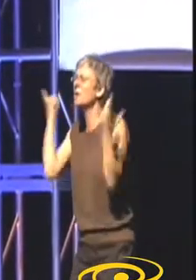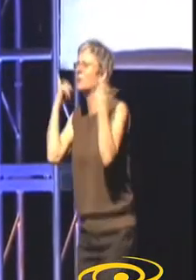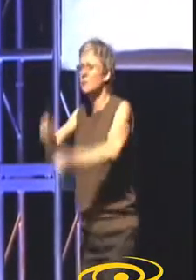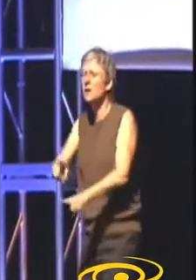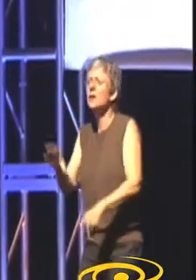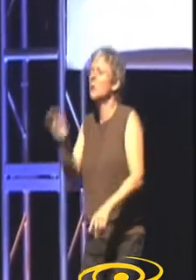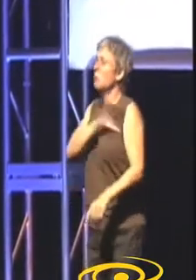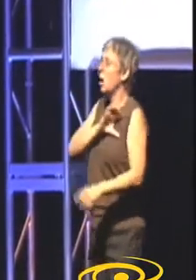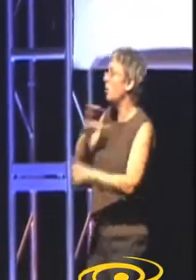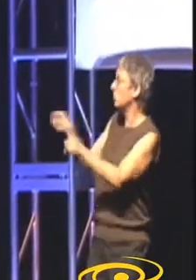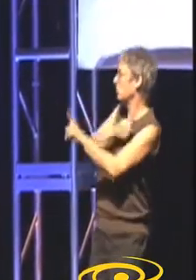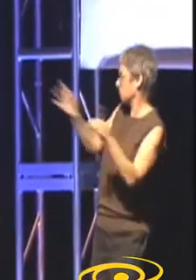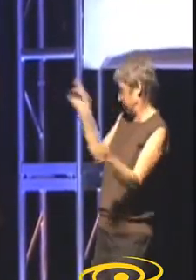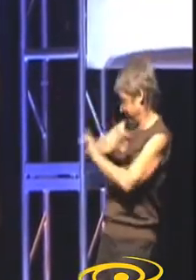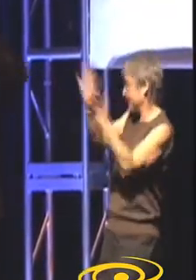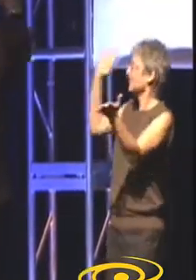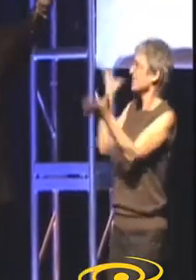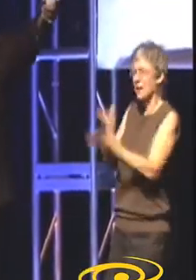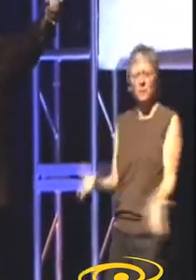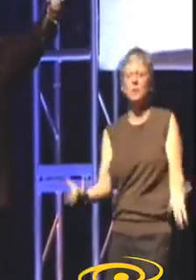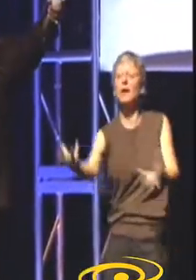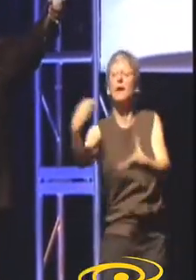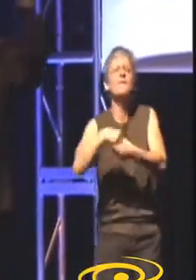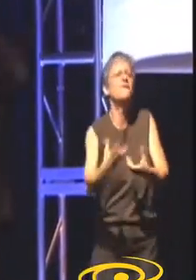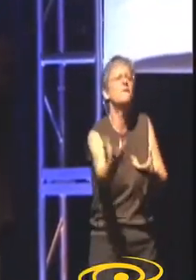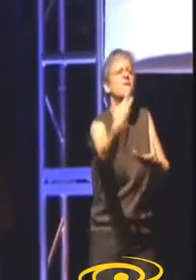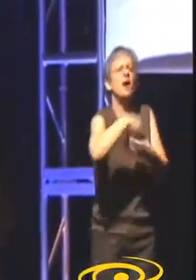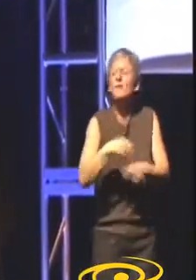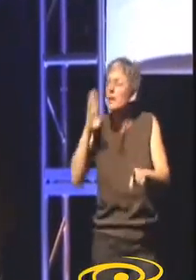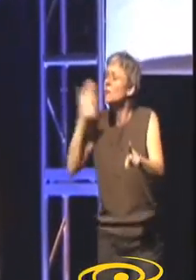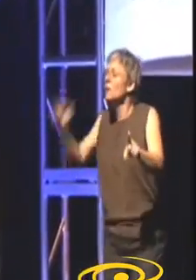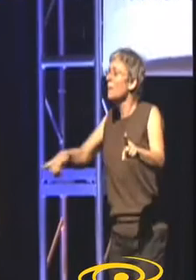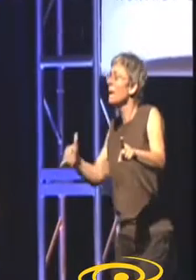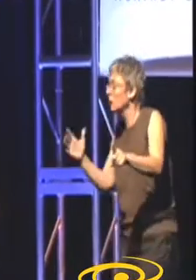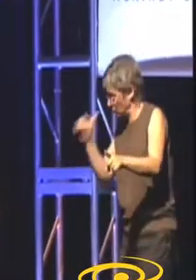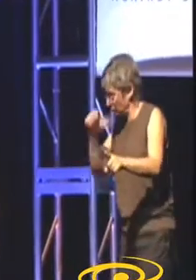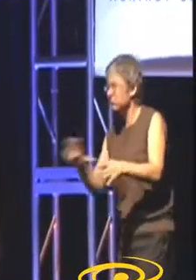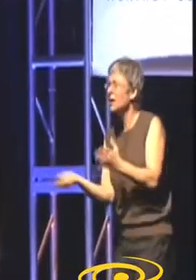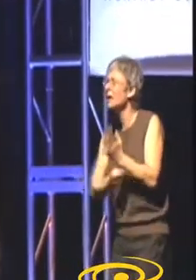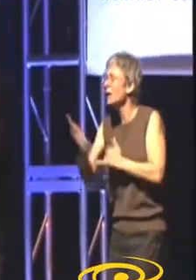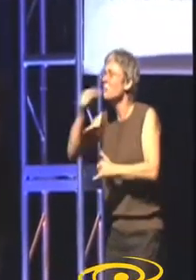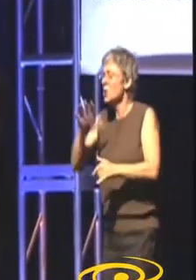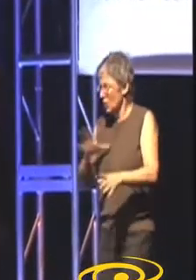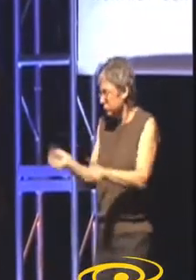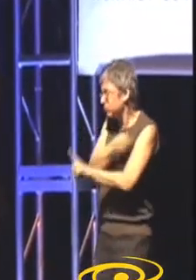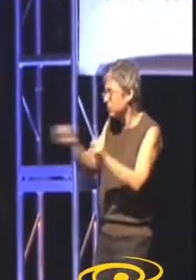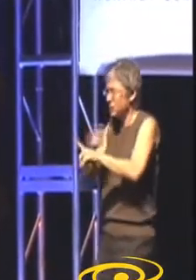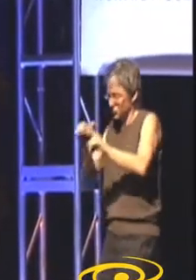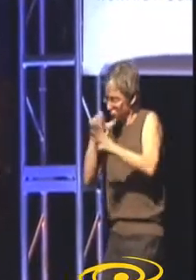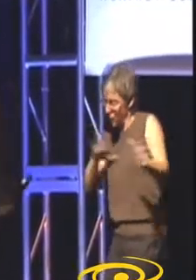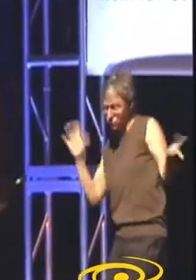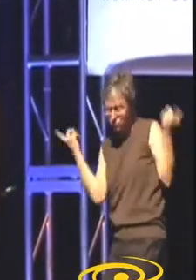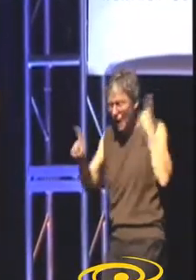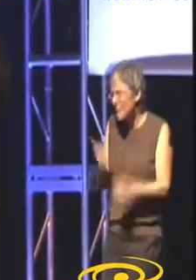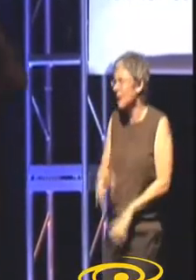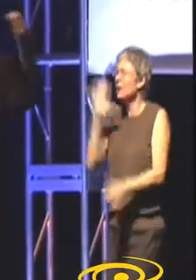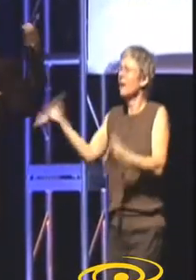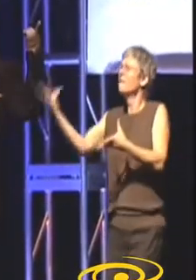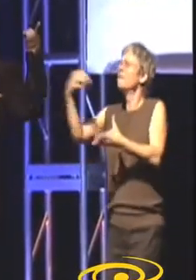police brutality Come on everybody, let's get involved Eliminating violence on women and families Ladies, let's get